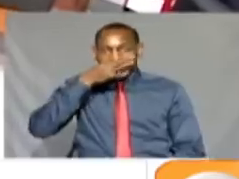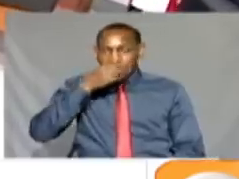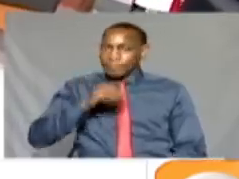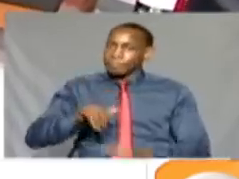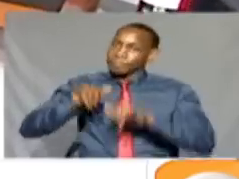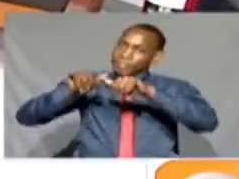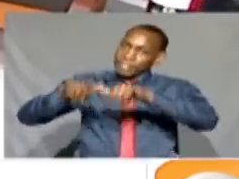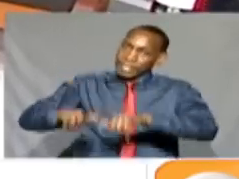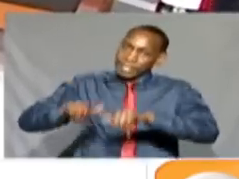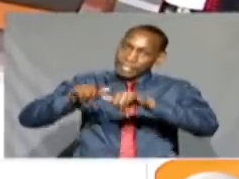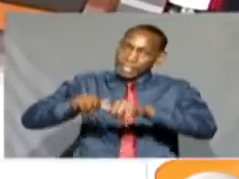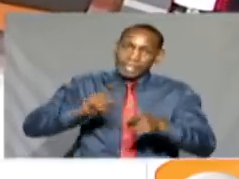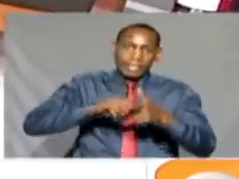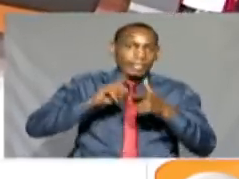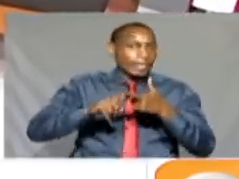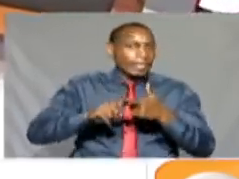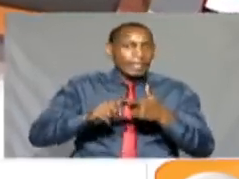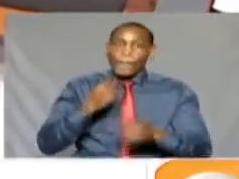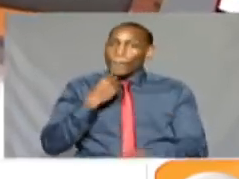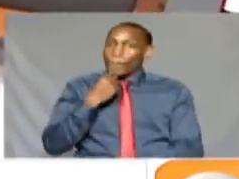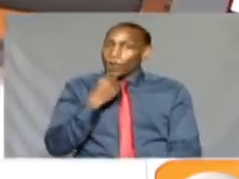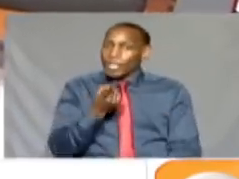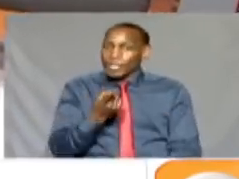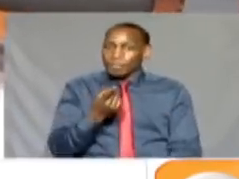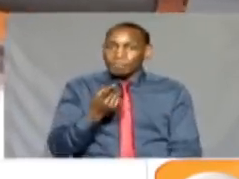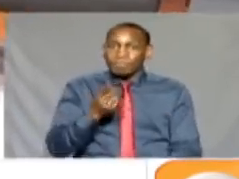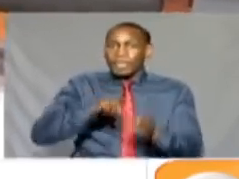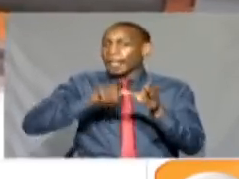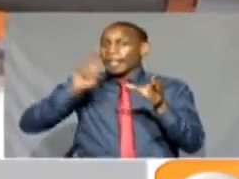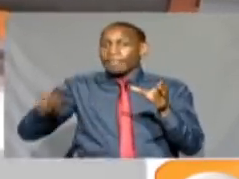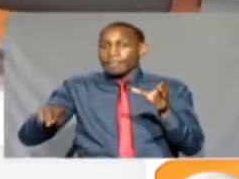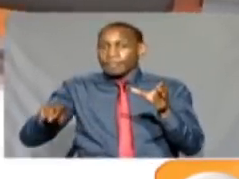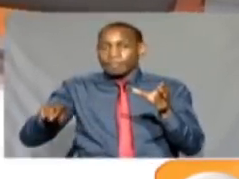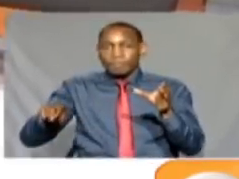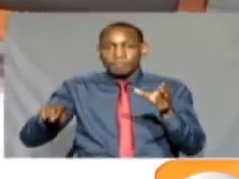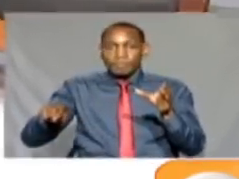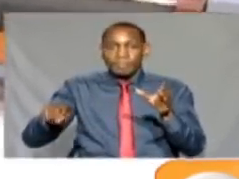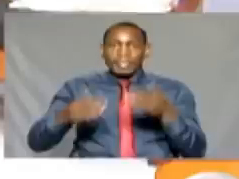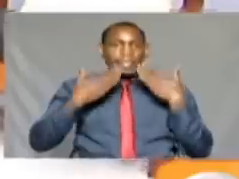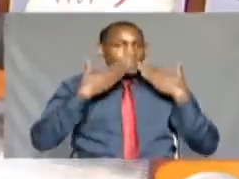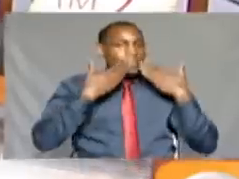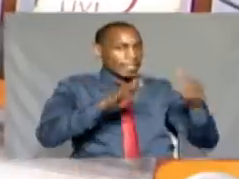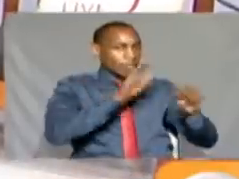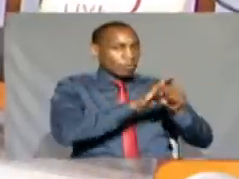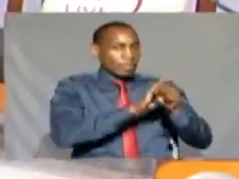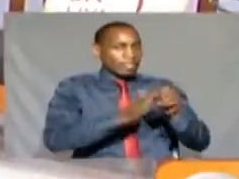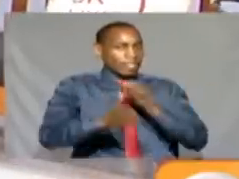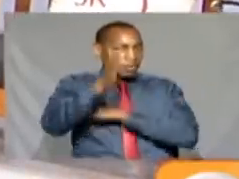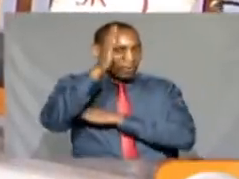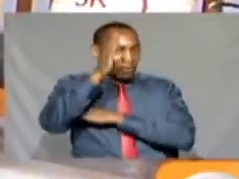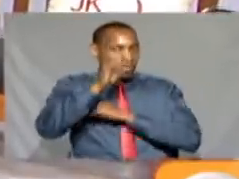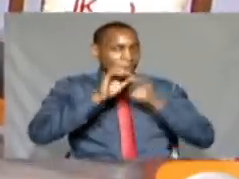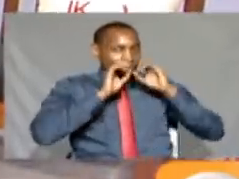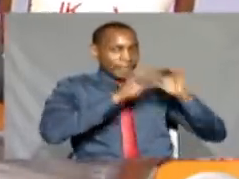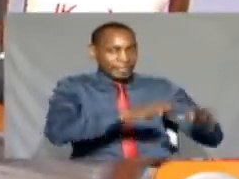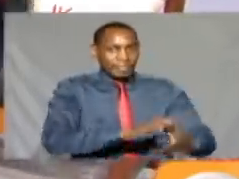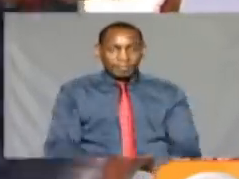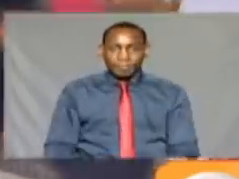Yes. And then Moi left. Yeah. Asante sana. Mungu